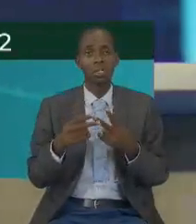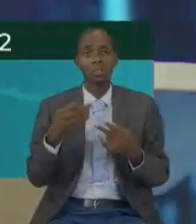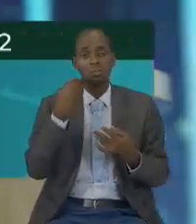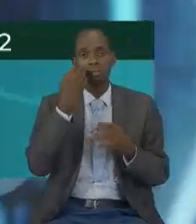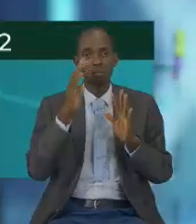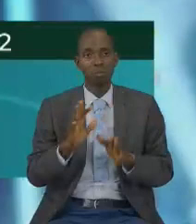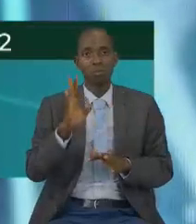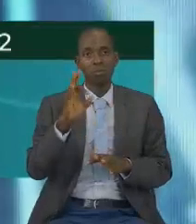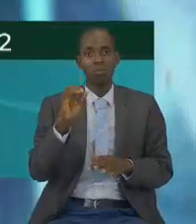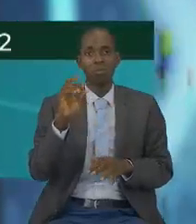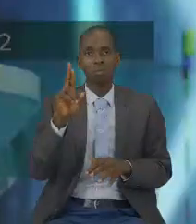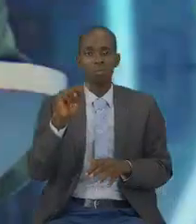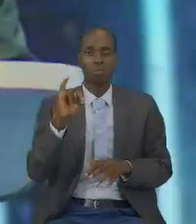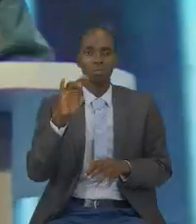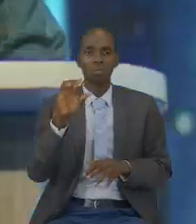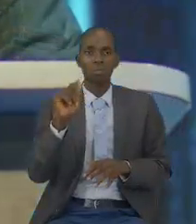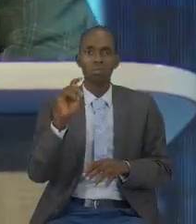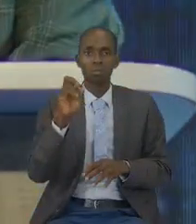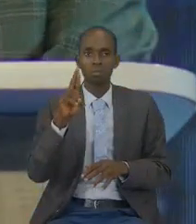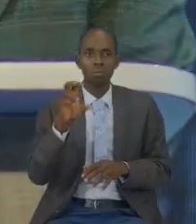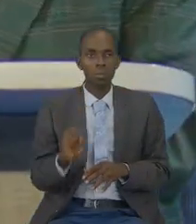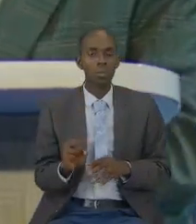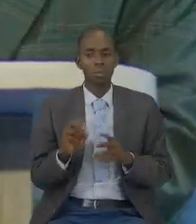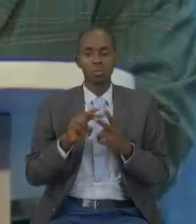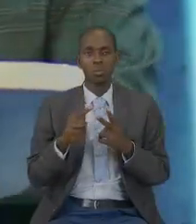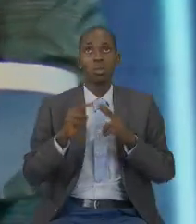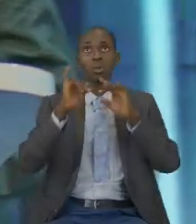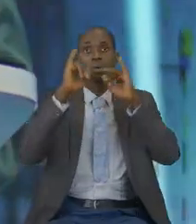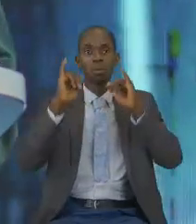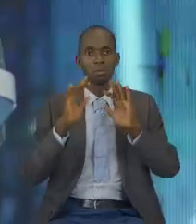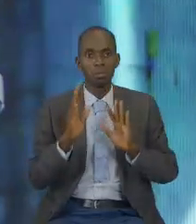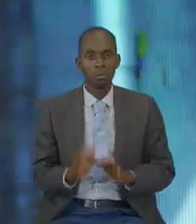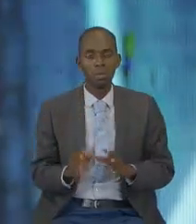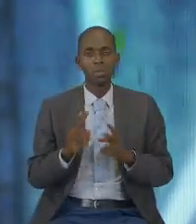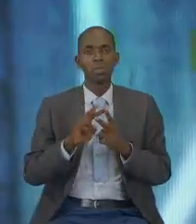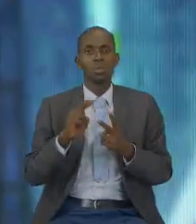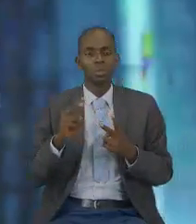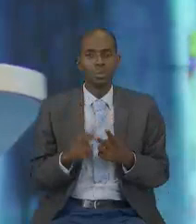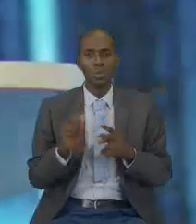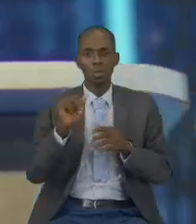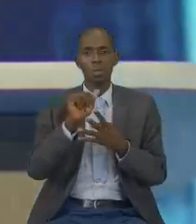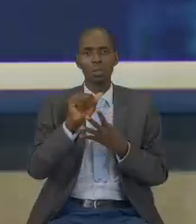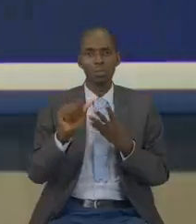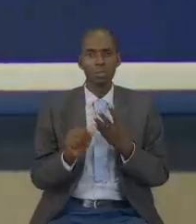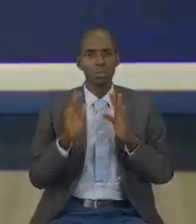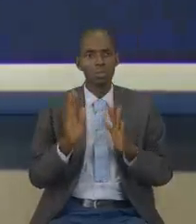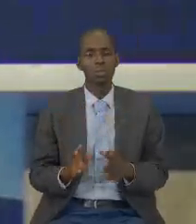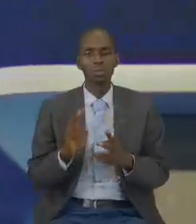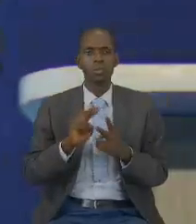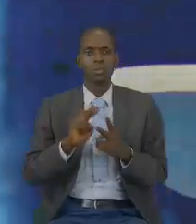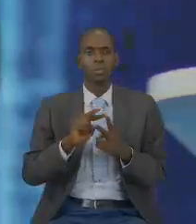nor idolaters, nor adulterers, nor the effeminate, nor abusers